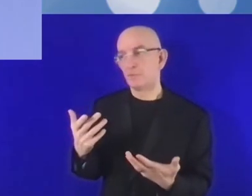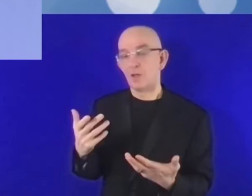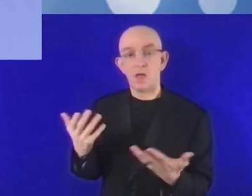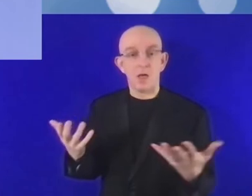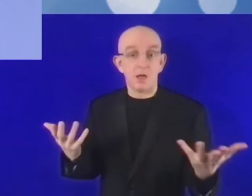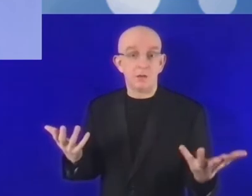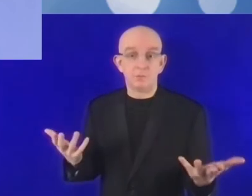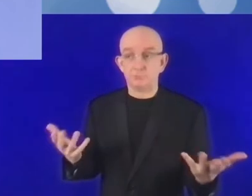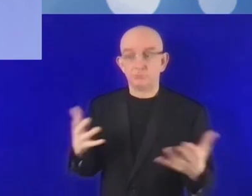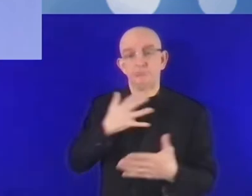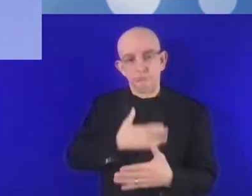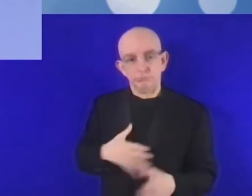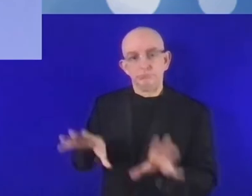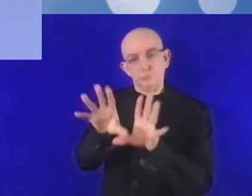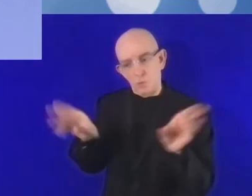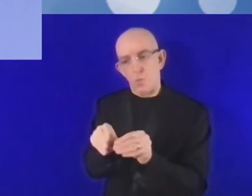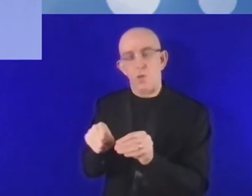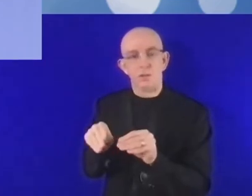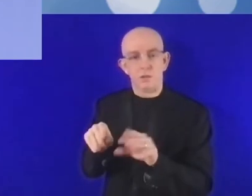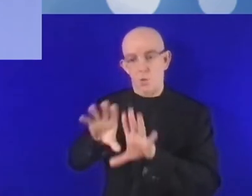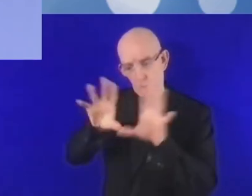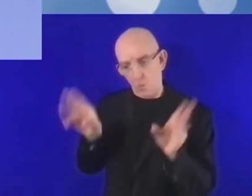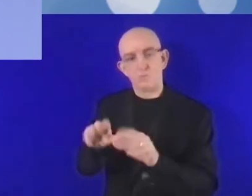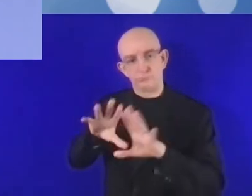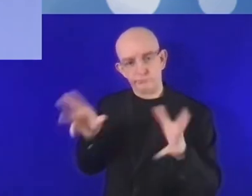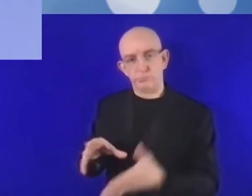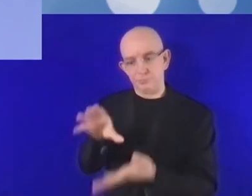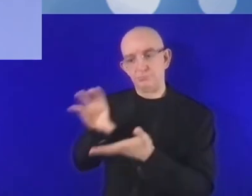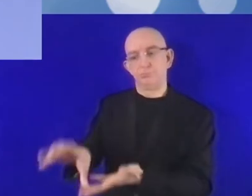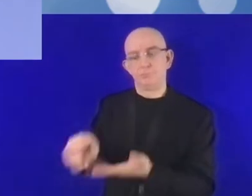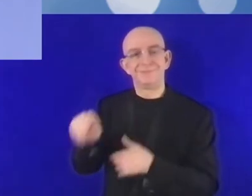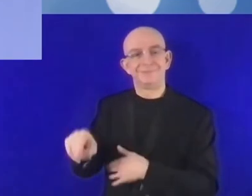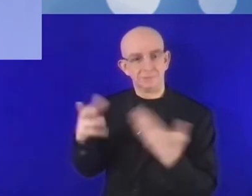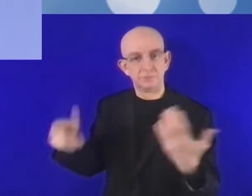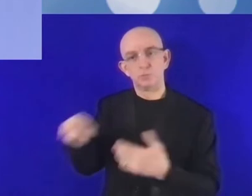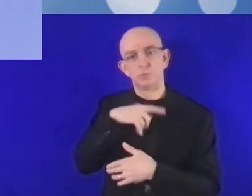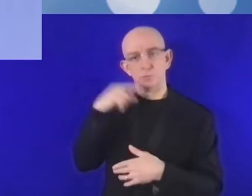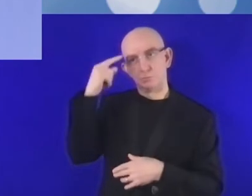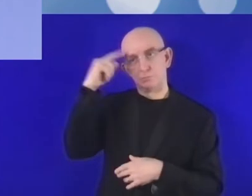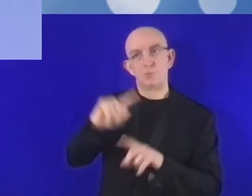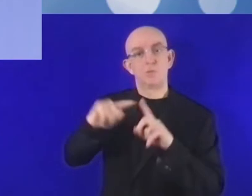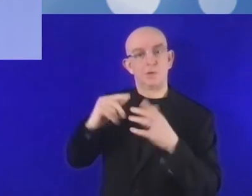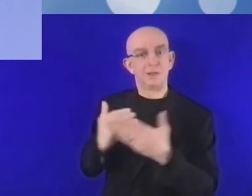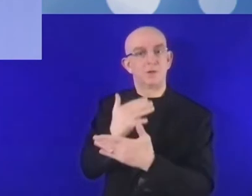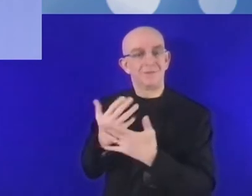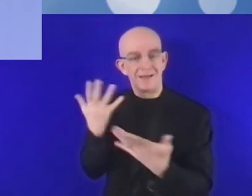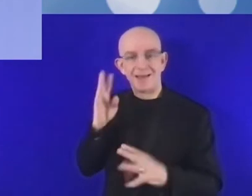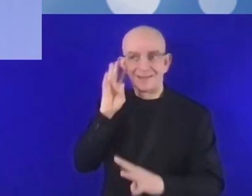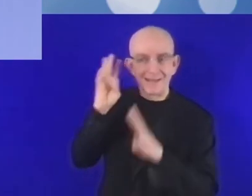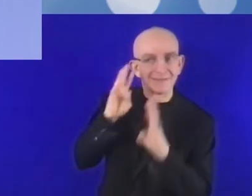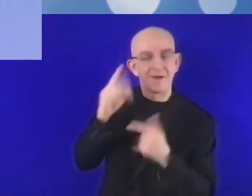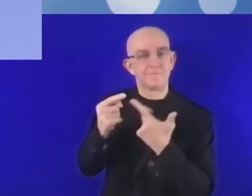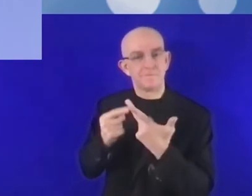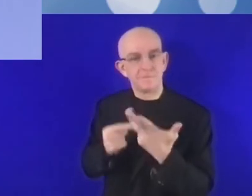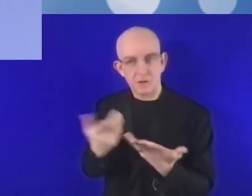our innovators and creativities of their ideas so i don't know how it works in other